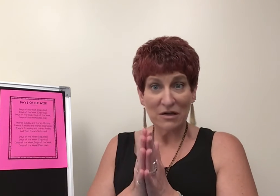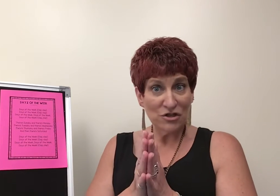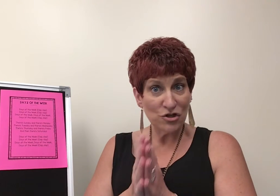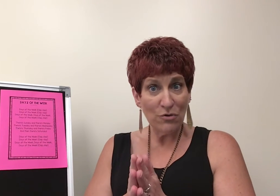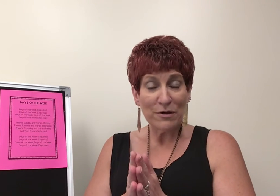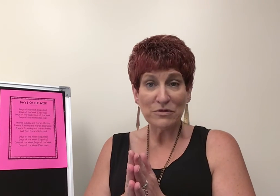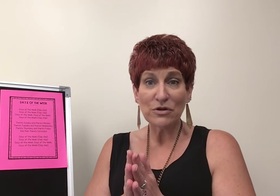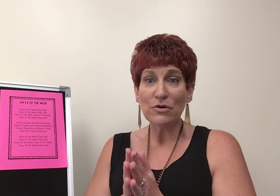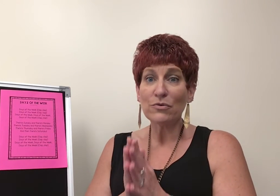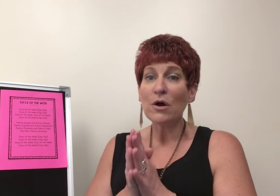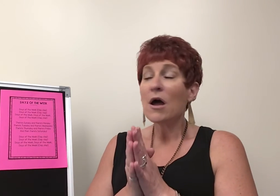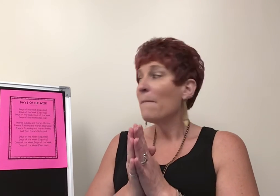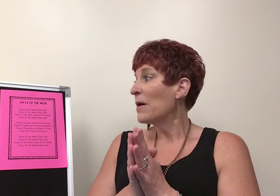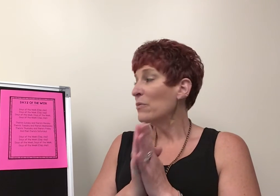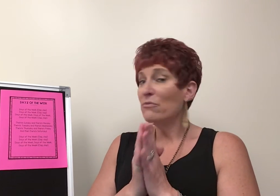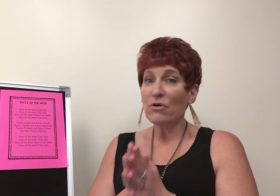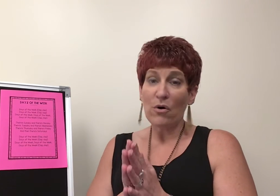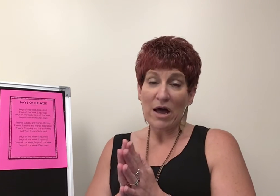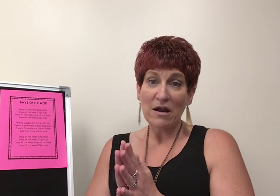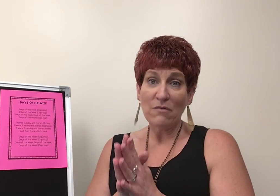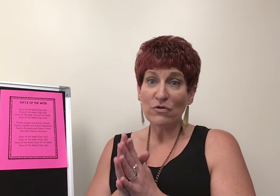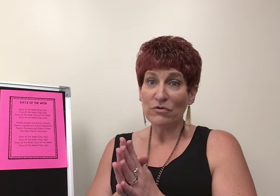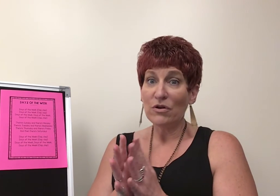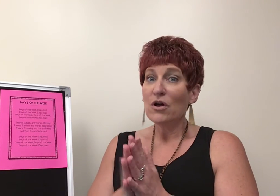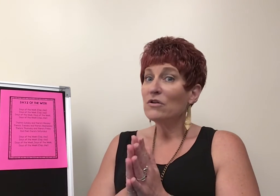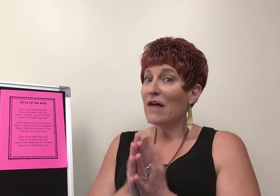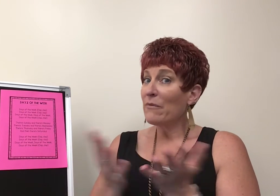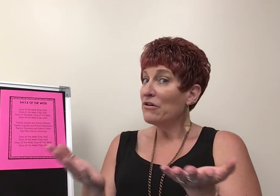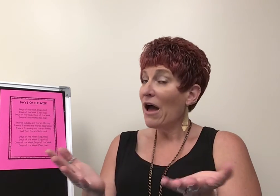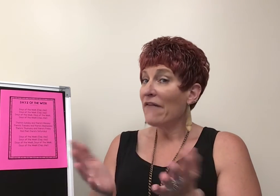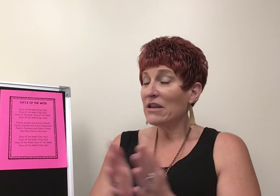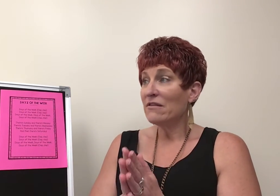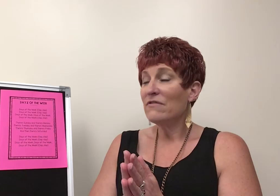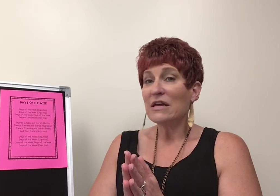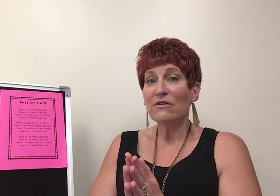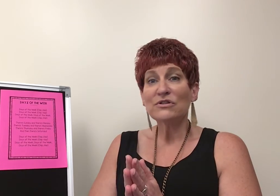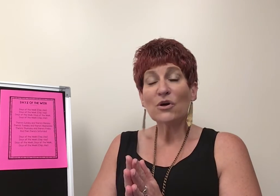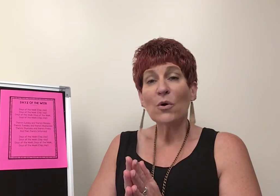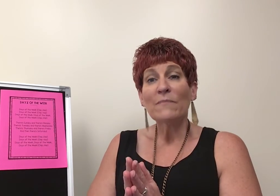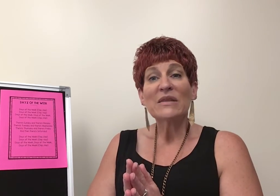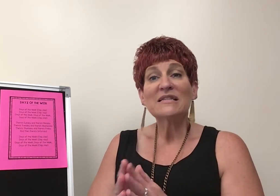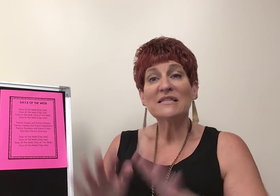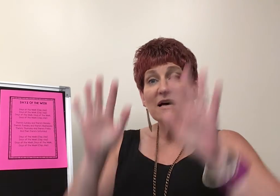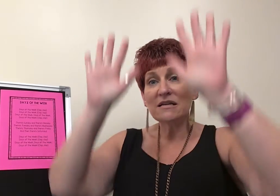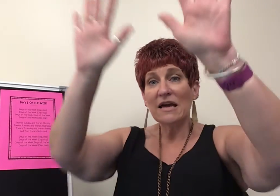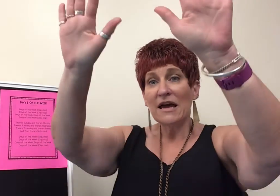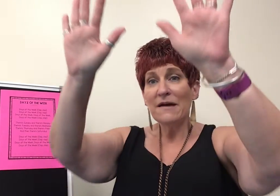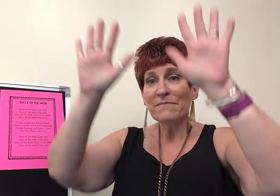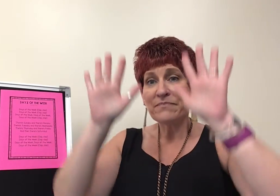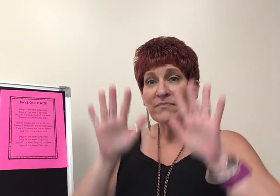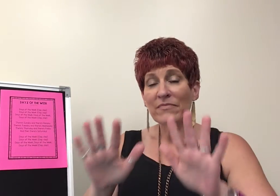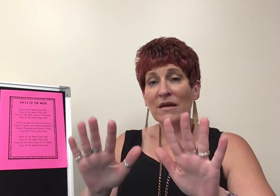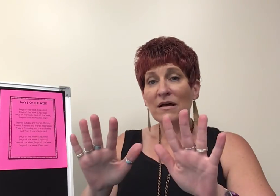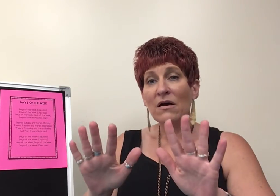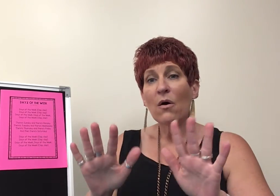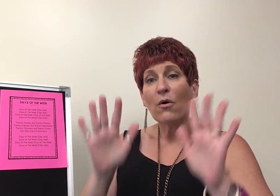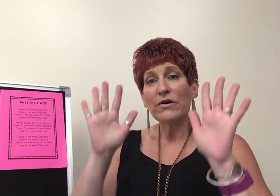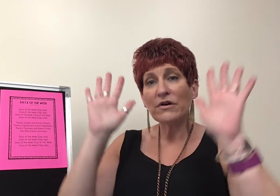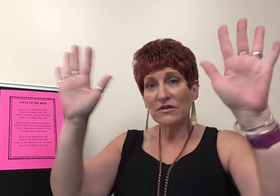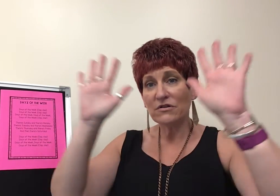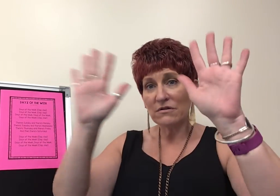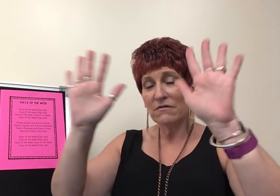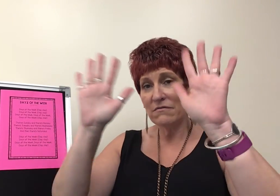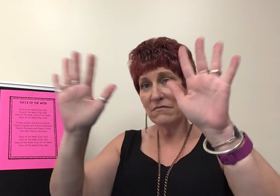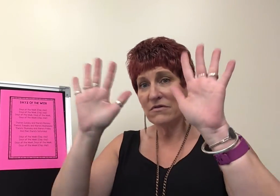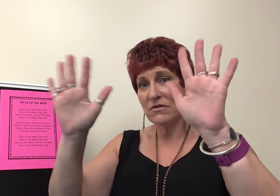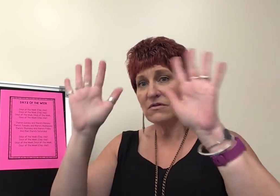signs. I'm going to show them to you. But we will go ahead and we'll, that way you'll have it in the video. So Sunday, or you